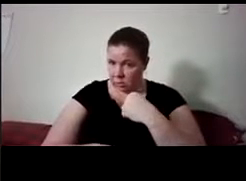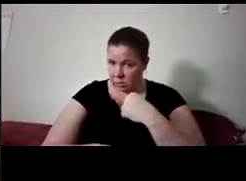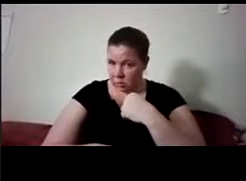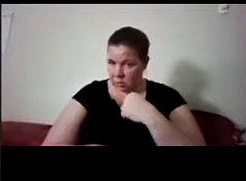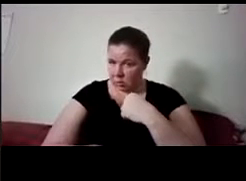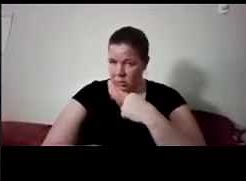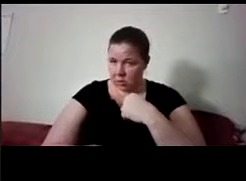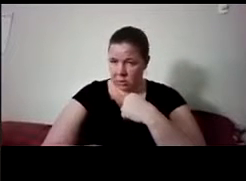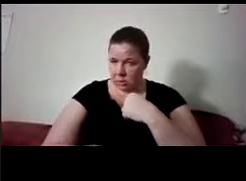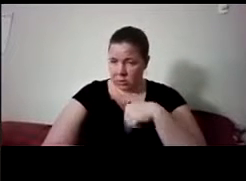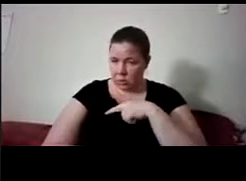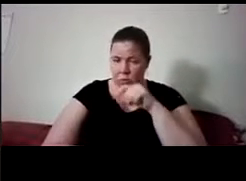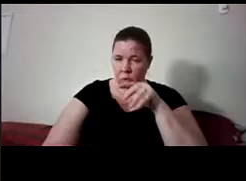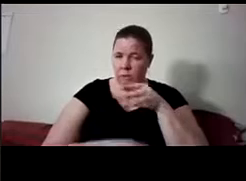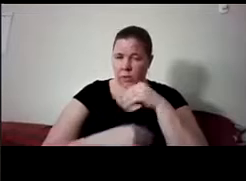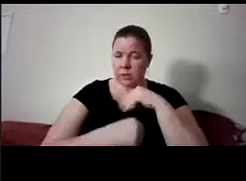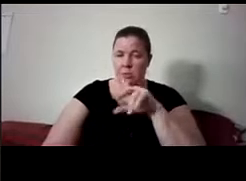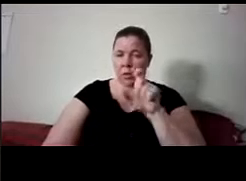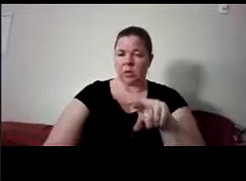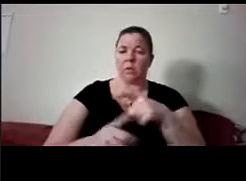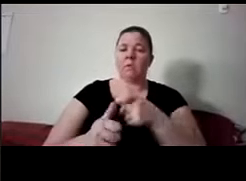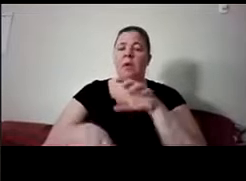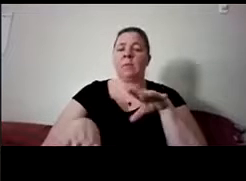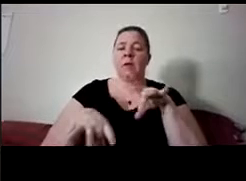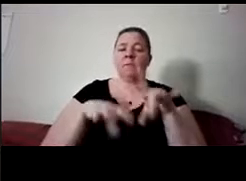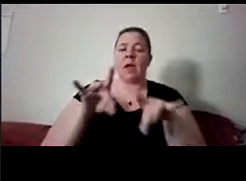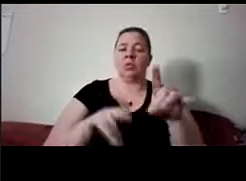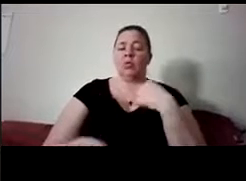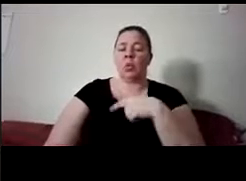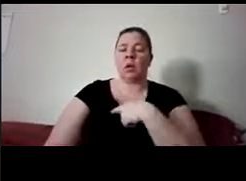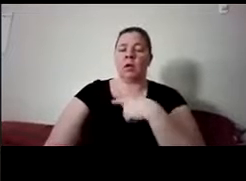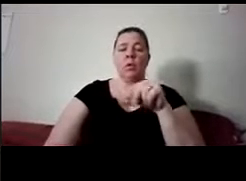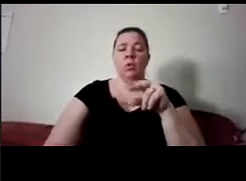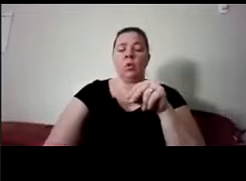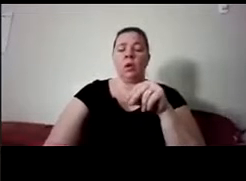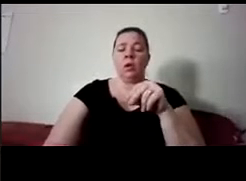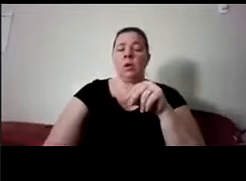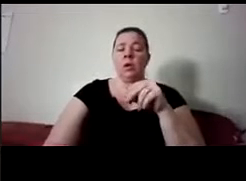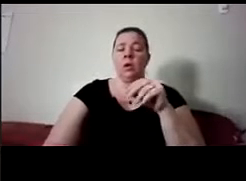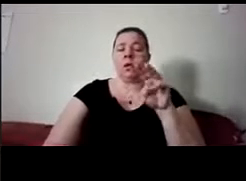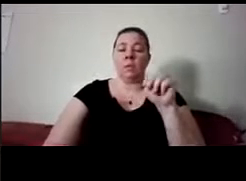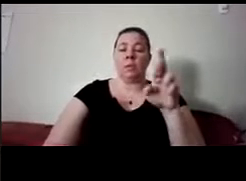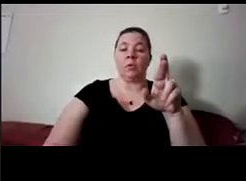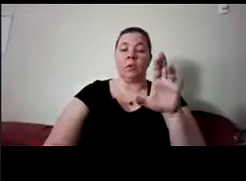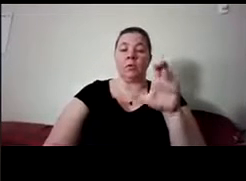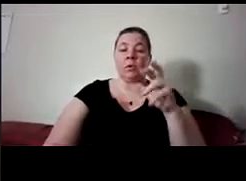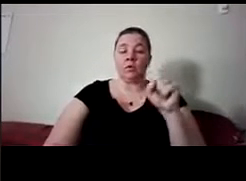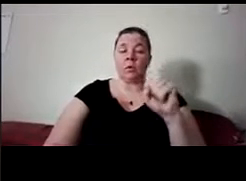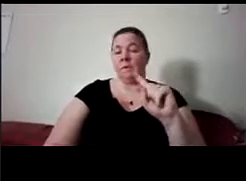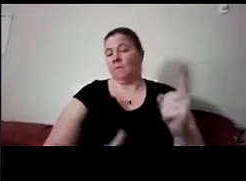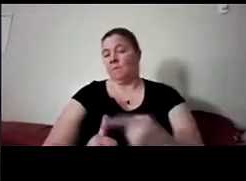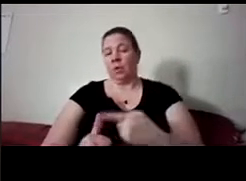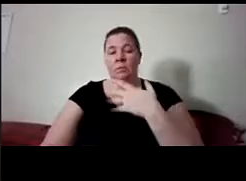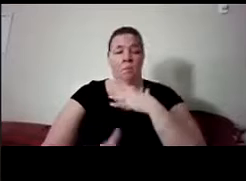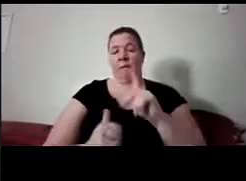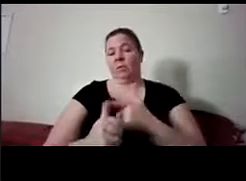Yeah, we do not take any questions from founders today, sir. We're sorry. We had the question and answer. No, I said, Mr. Charles said, if you have in the first time, this is my